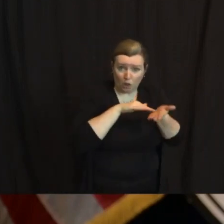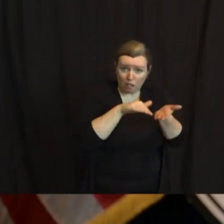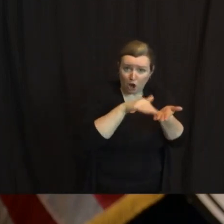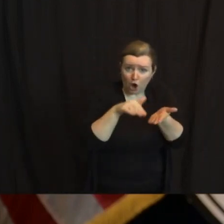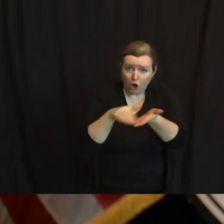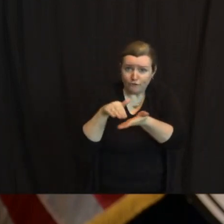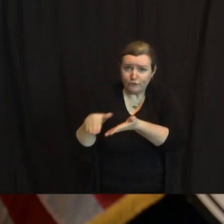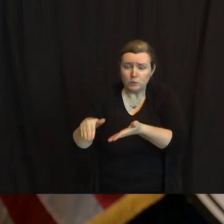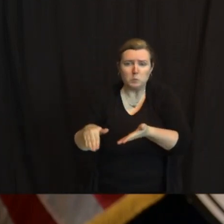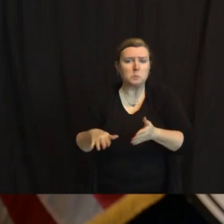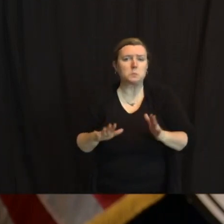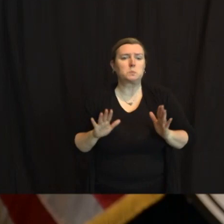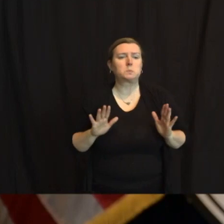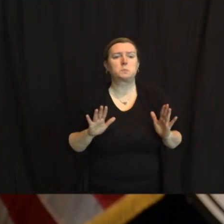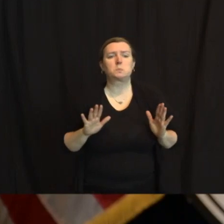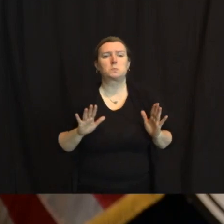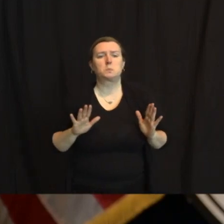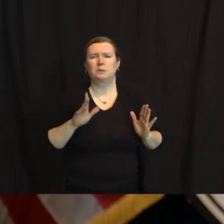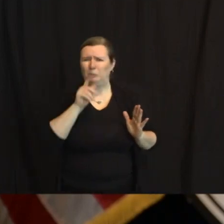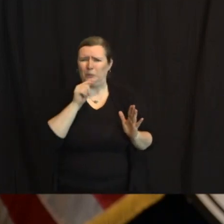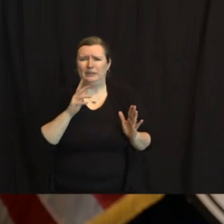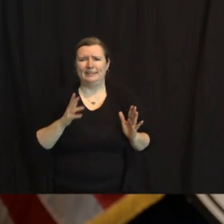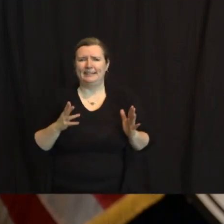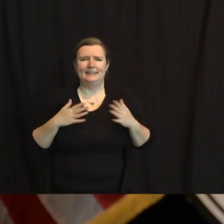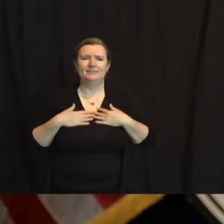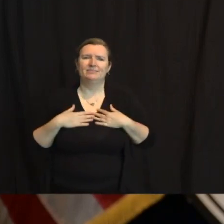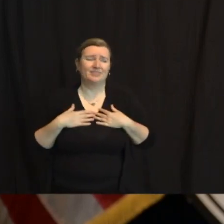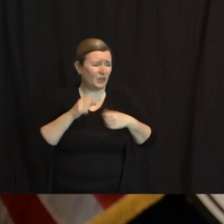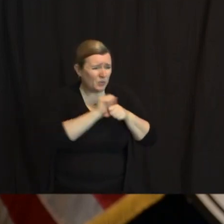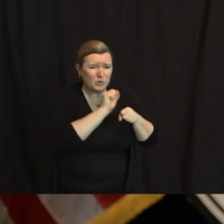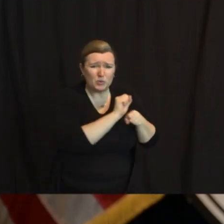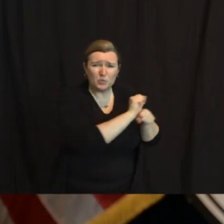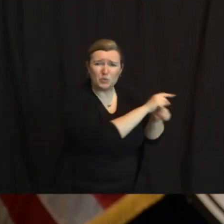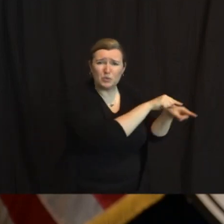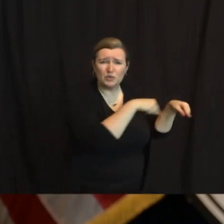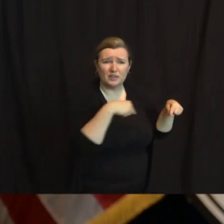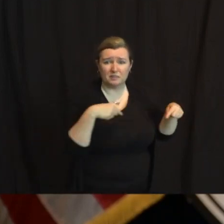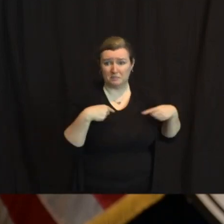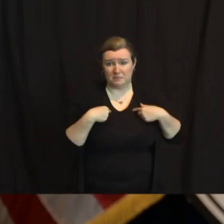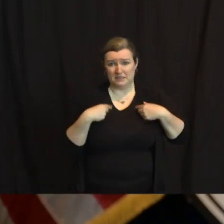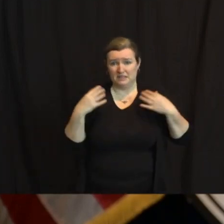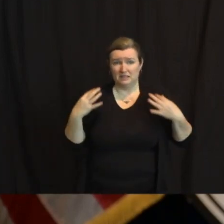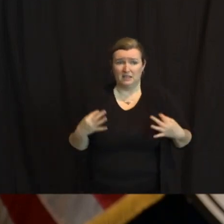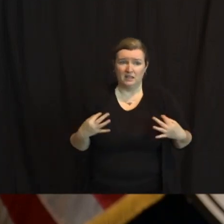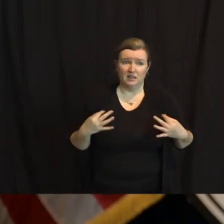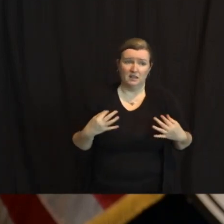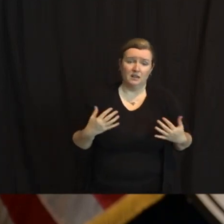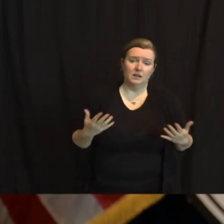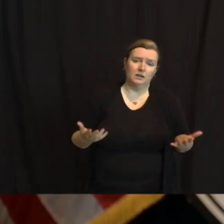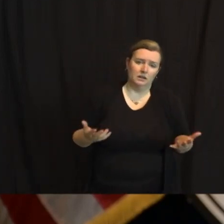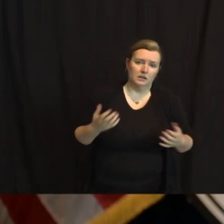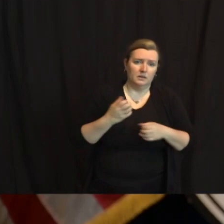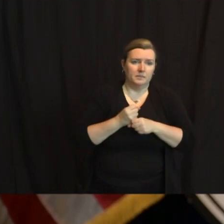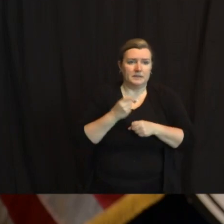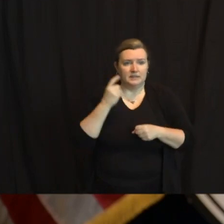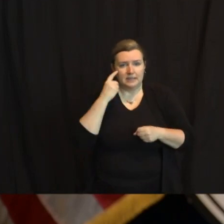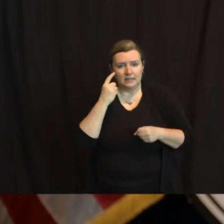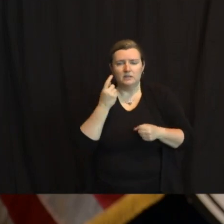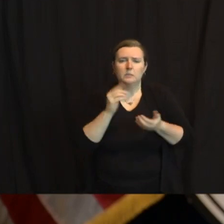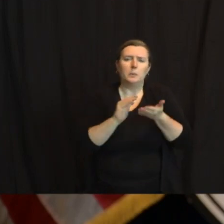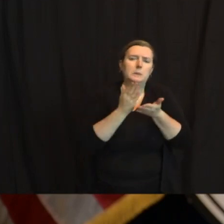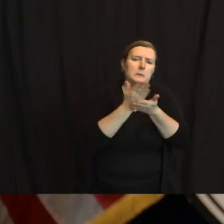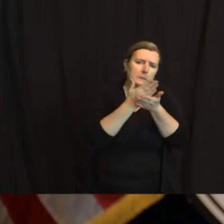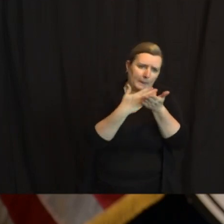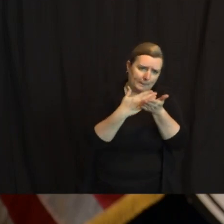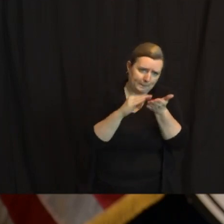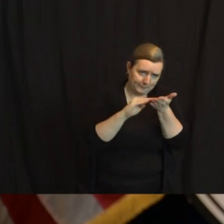something, again, I'm not passing judgment on whether or not it may or may not make sense. So here's what I'm worried about,